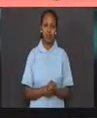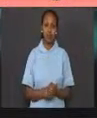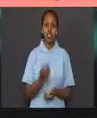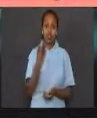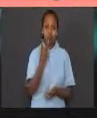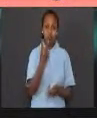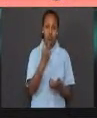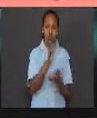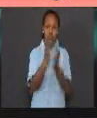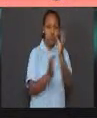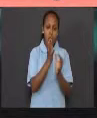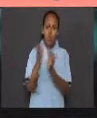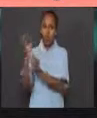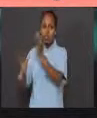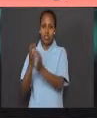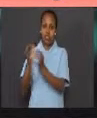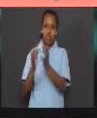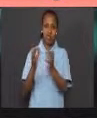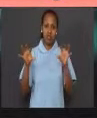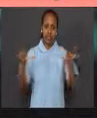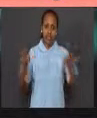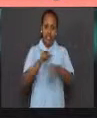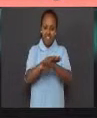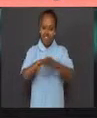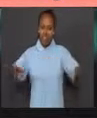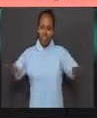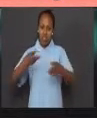Two balls are positioned on a flat plane.